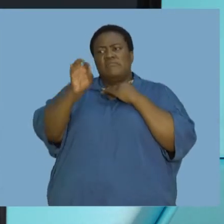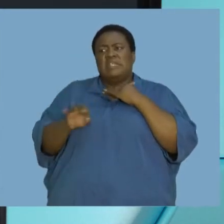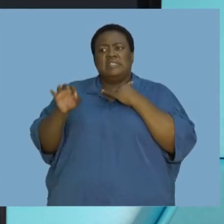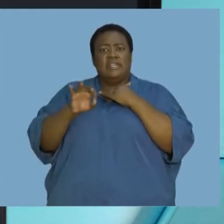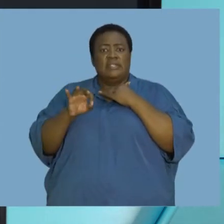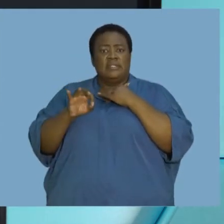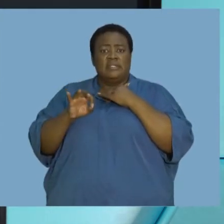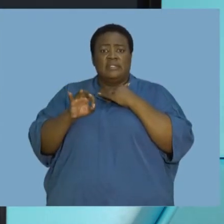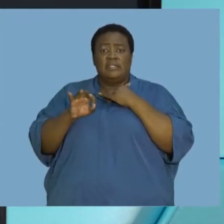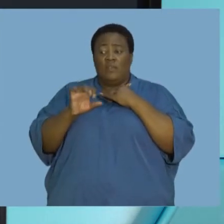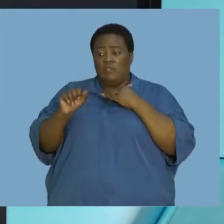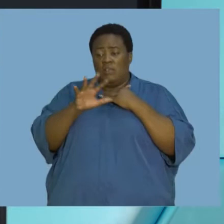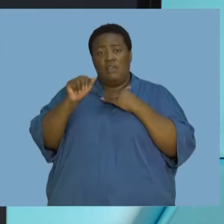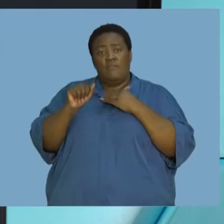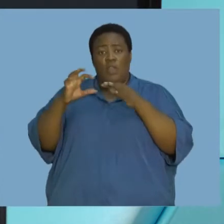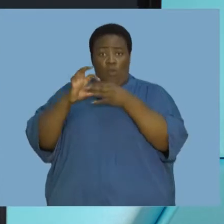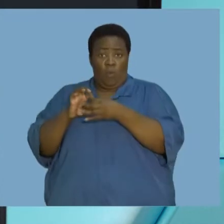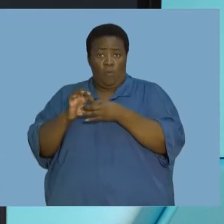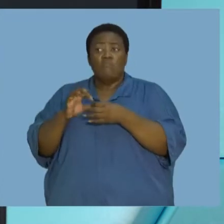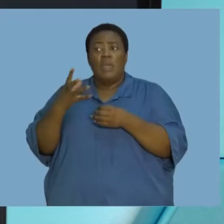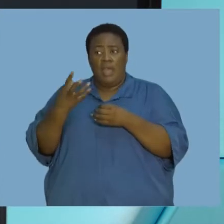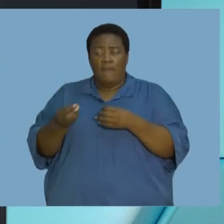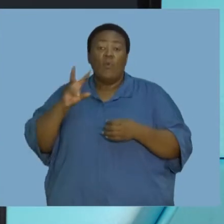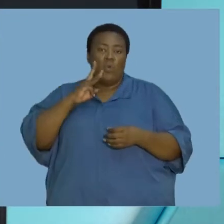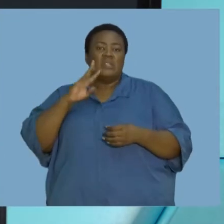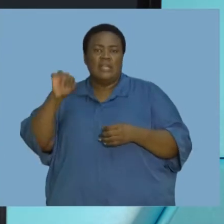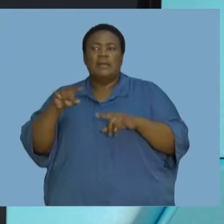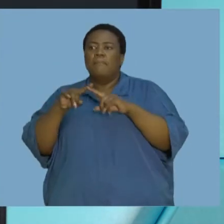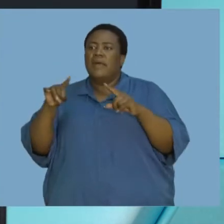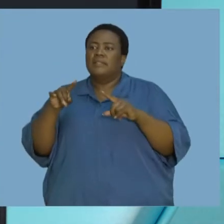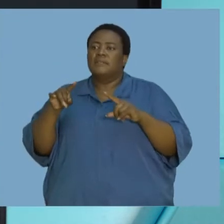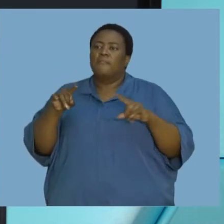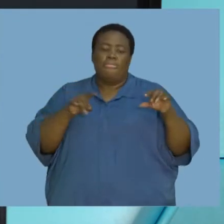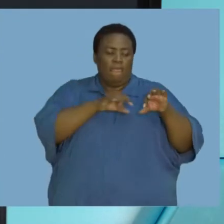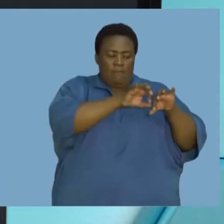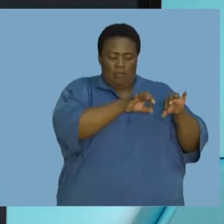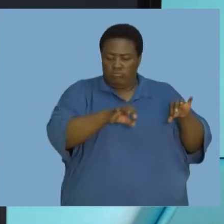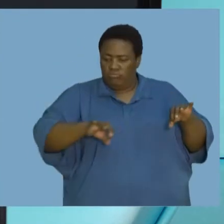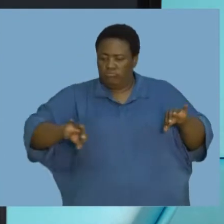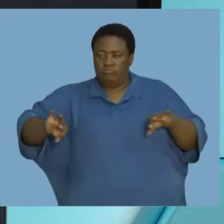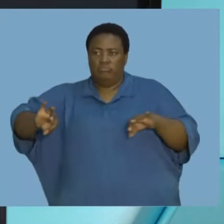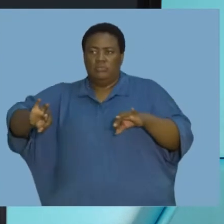African homes that have access to piped water. Yes, they do have access to water, but